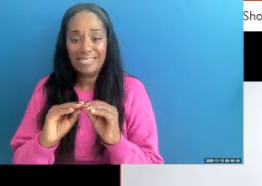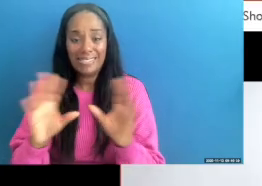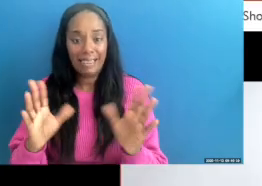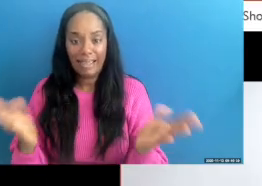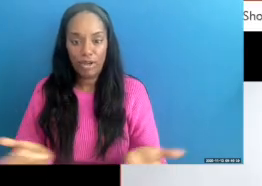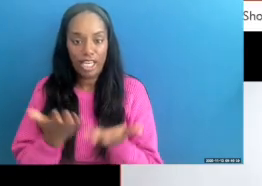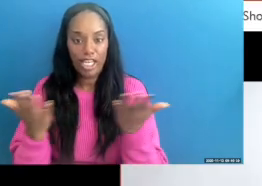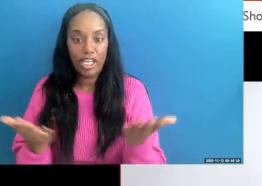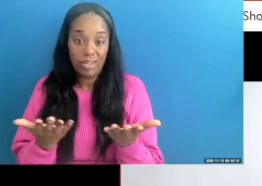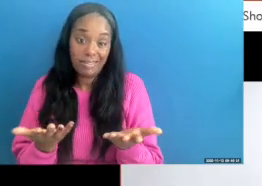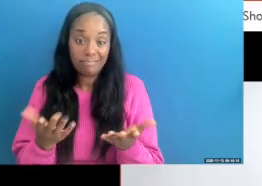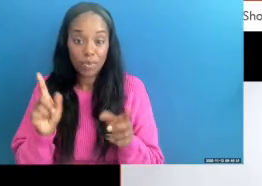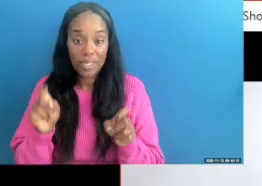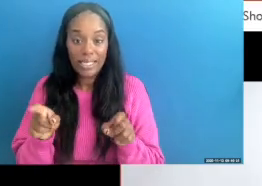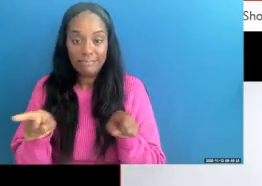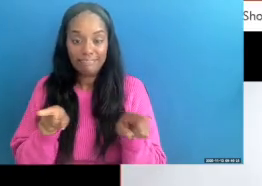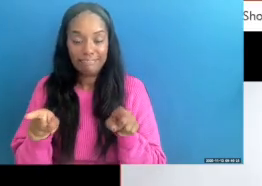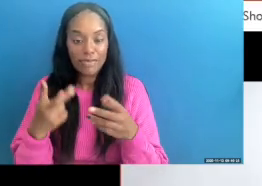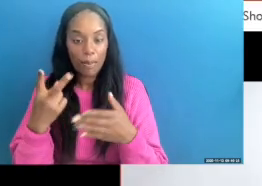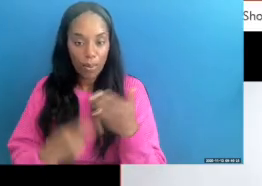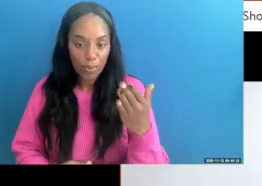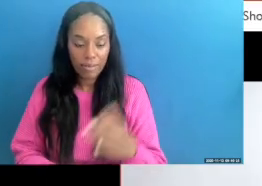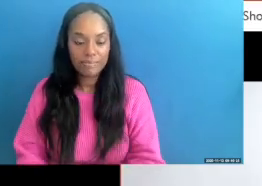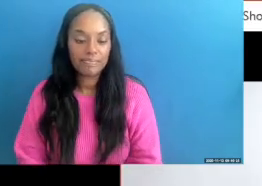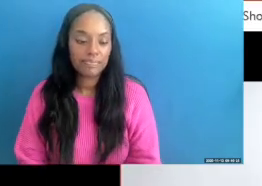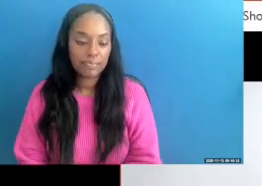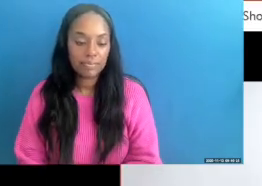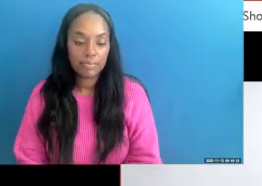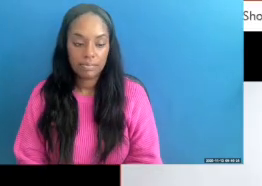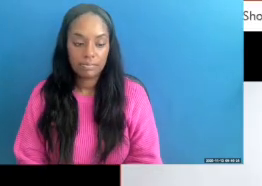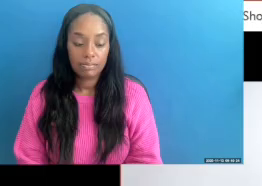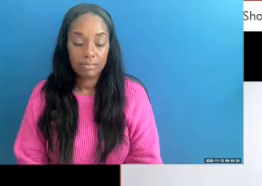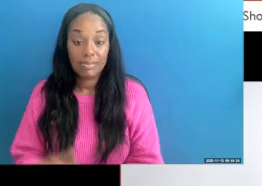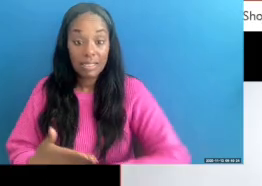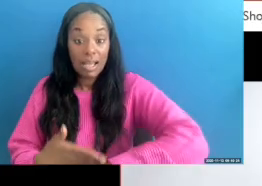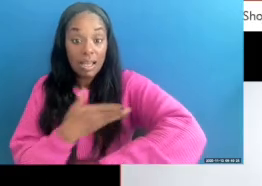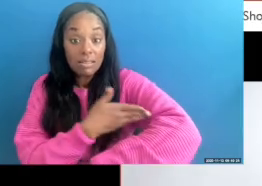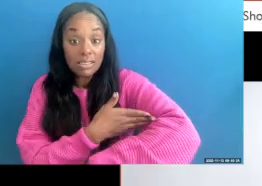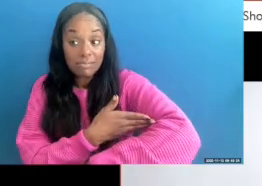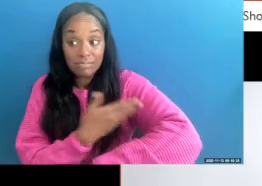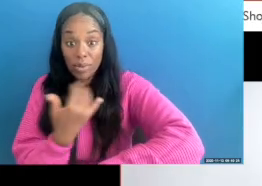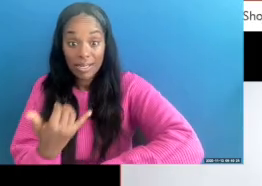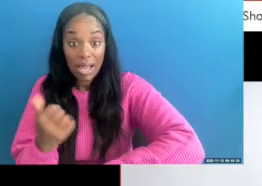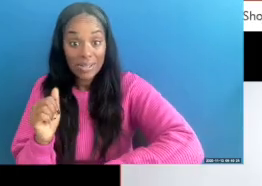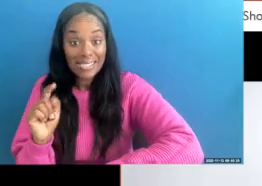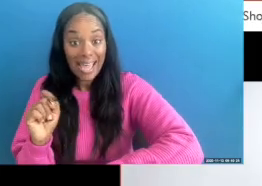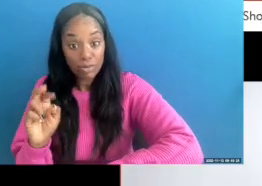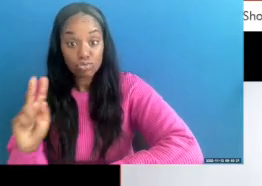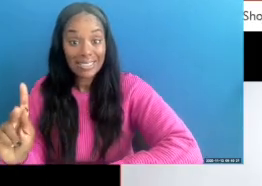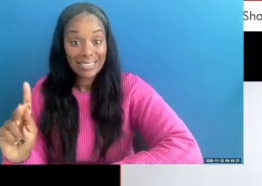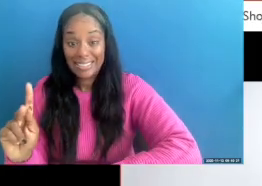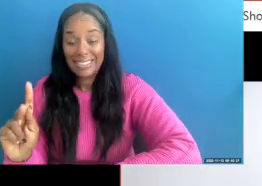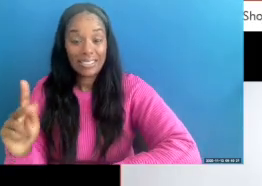case. But I have to say this progress that we've seen is now at risk for reasons that everybody here in the